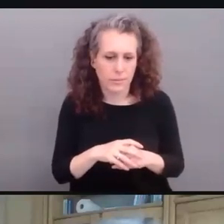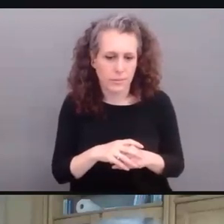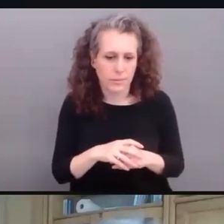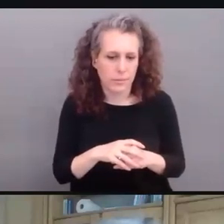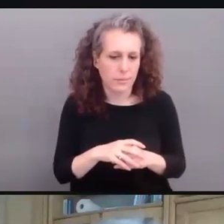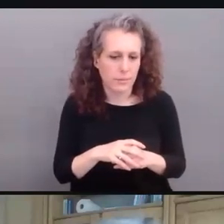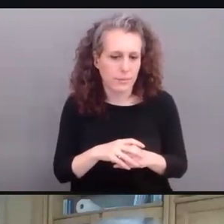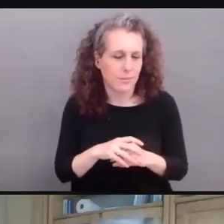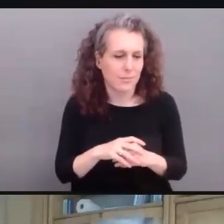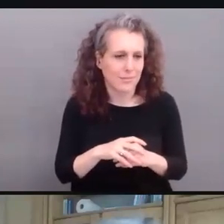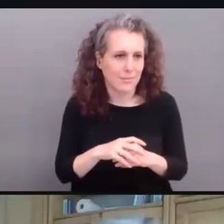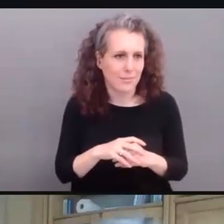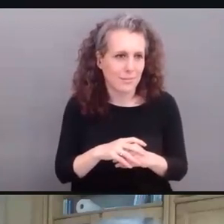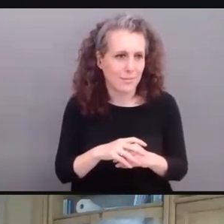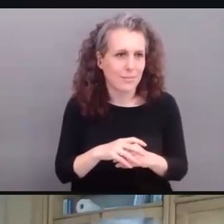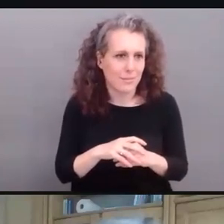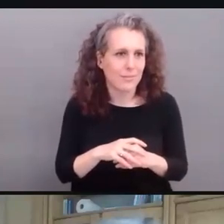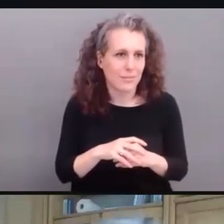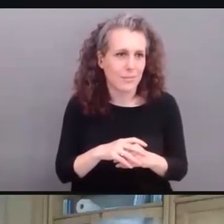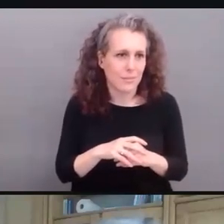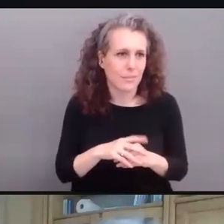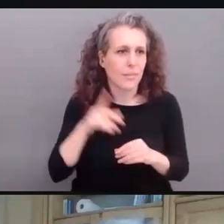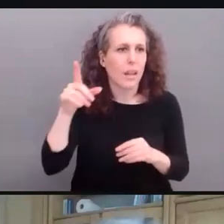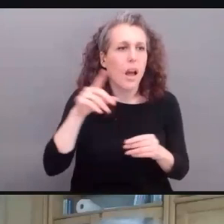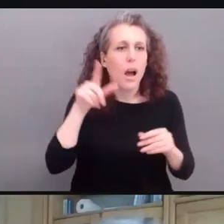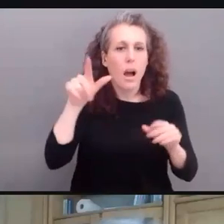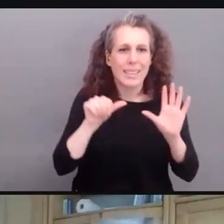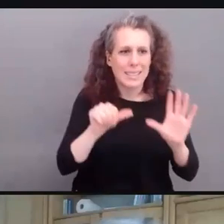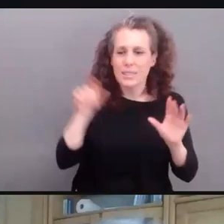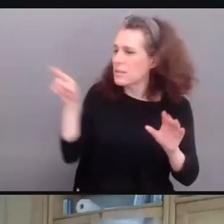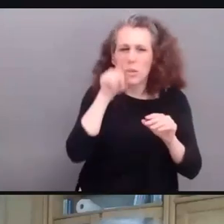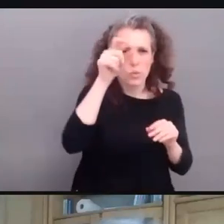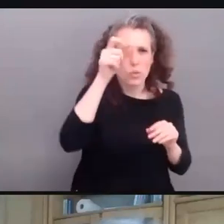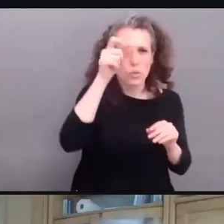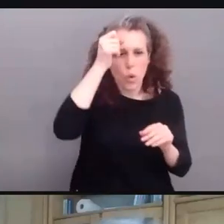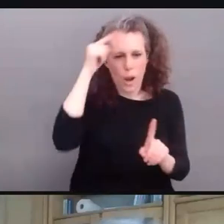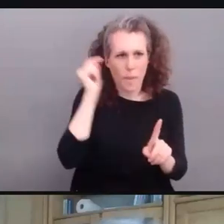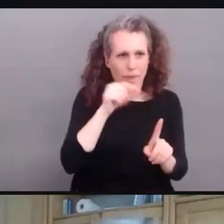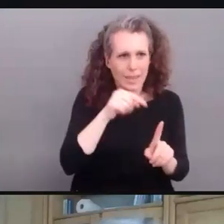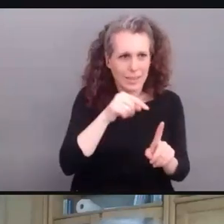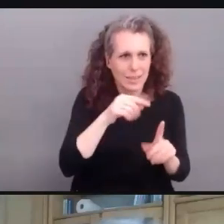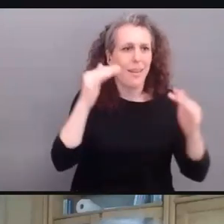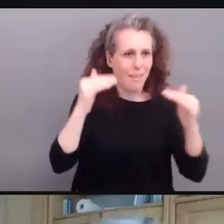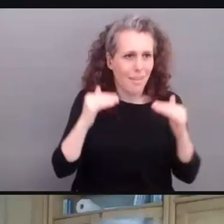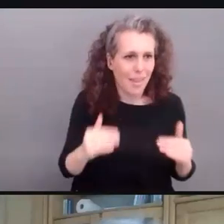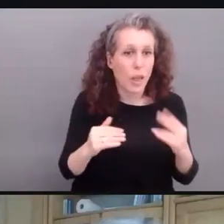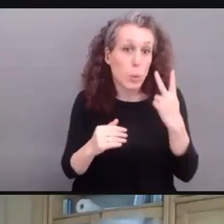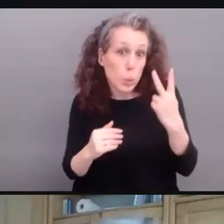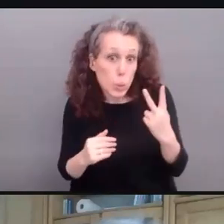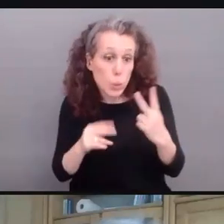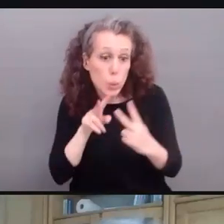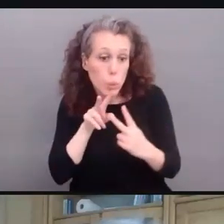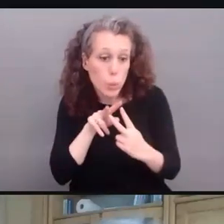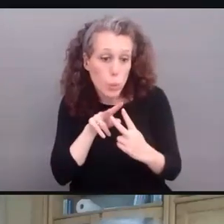number 6, where some of you are very aware about it. And then the two main parts on the